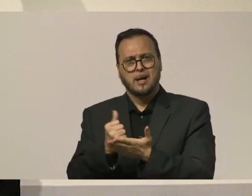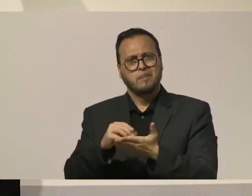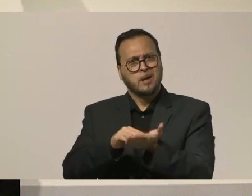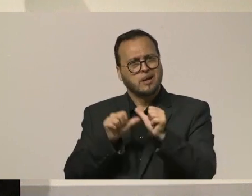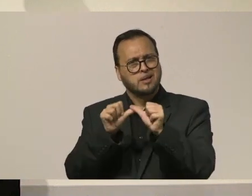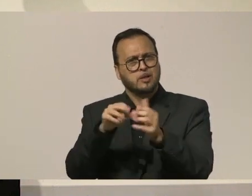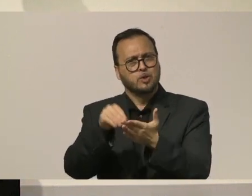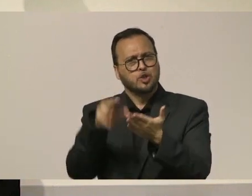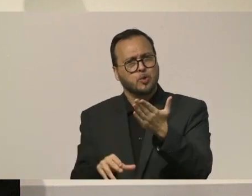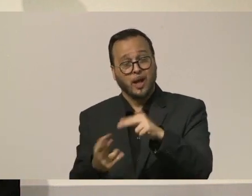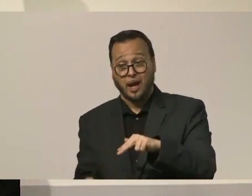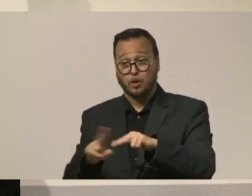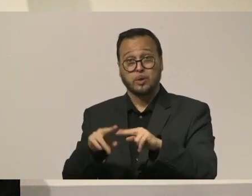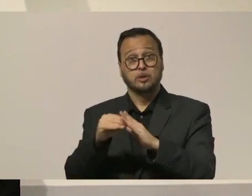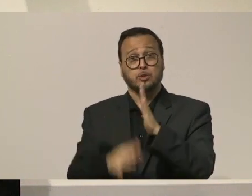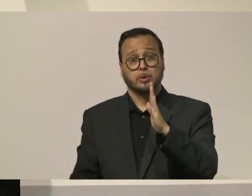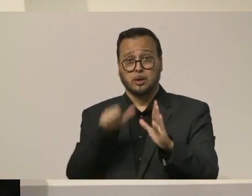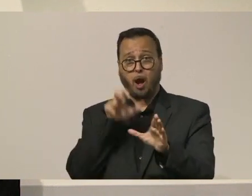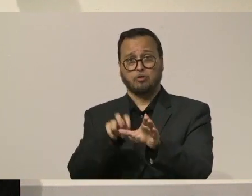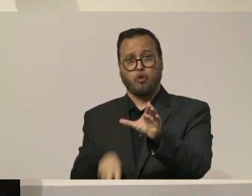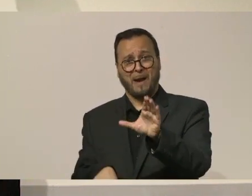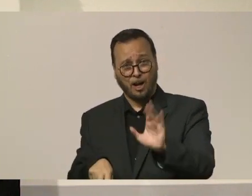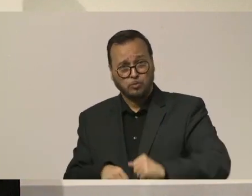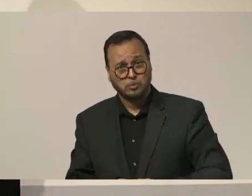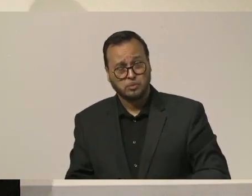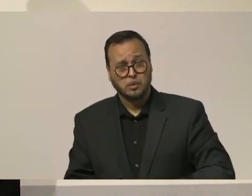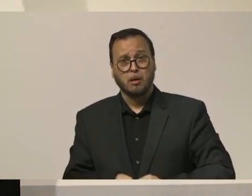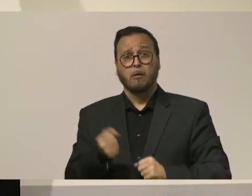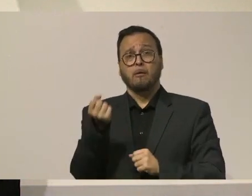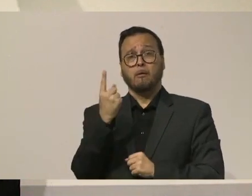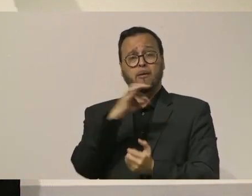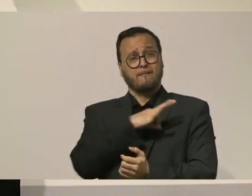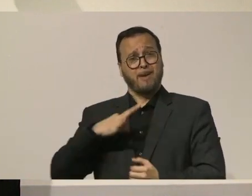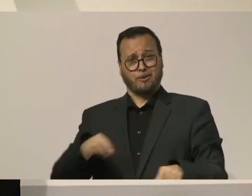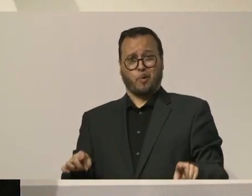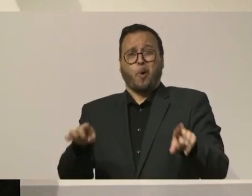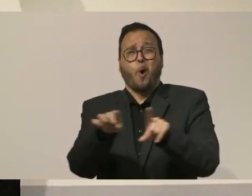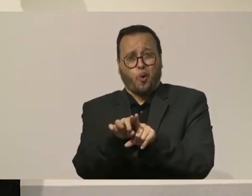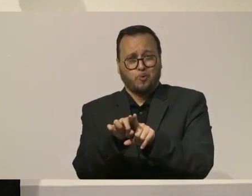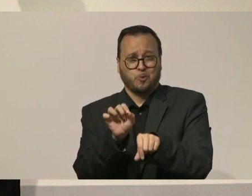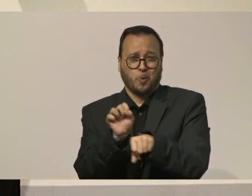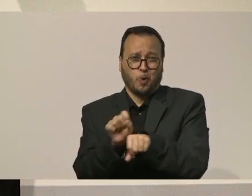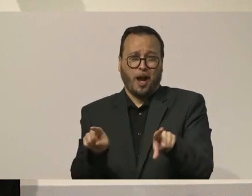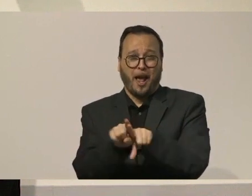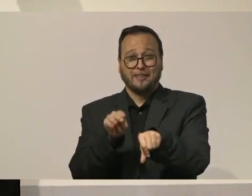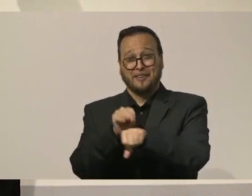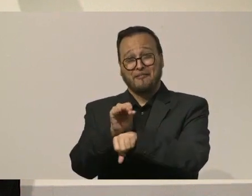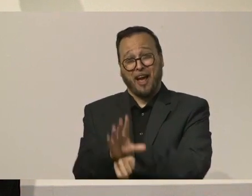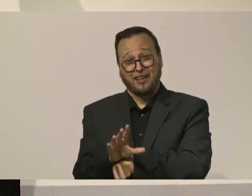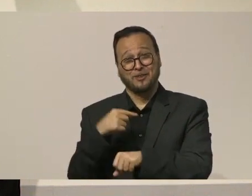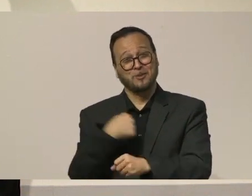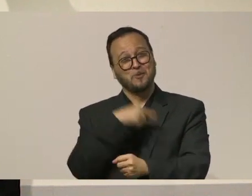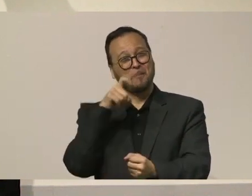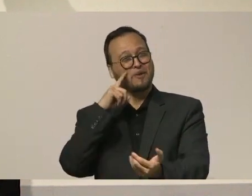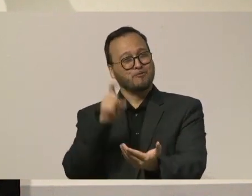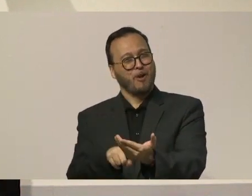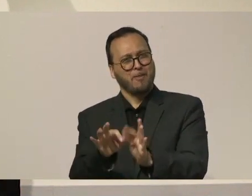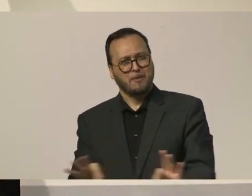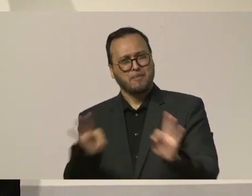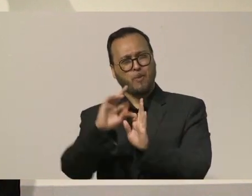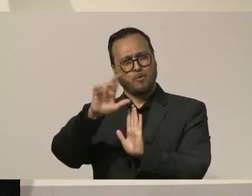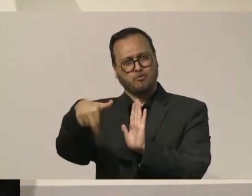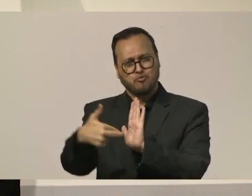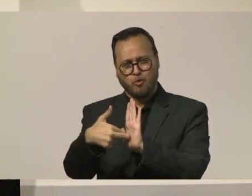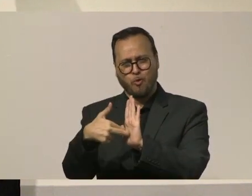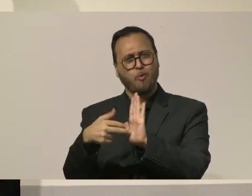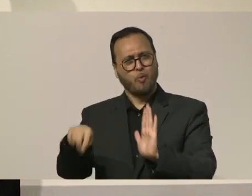and increasing our retention. Faculty, of course, also serve as advisors, and we have to recognize the important role that